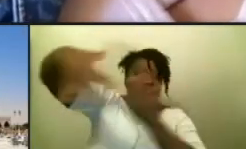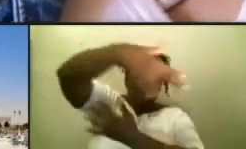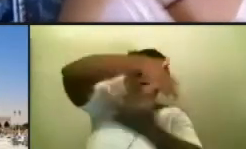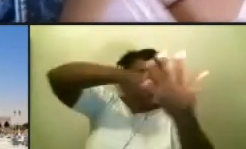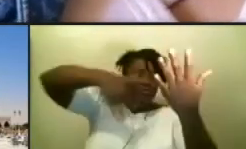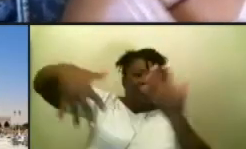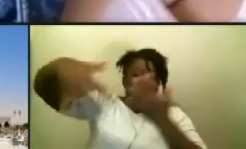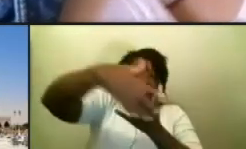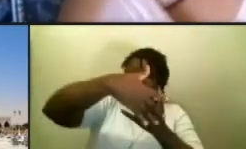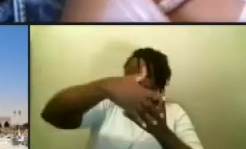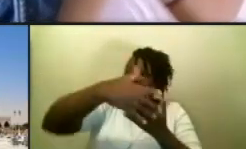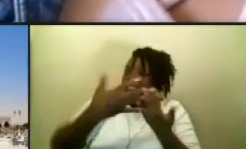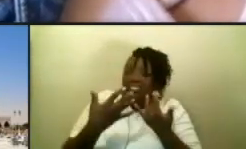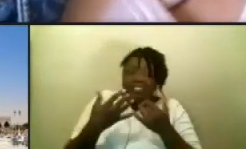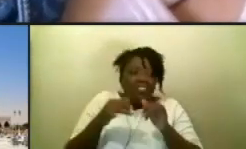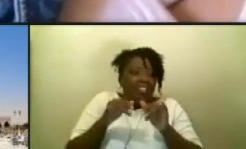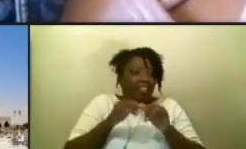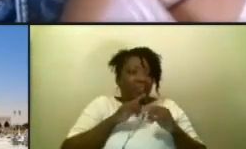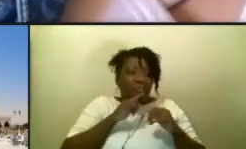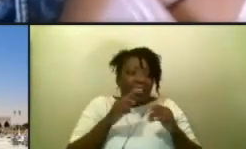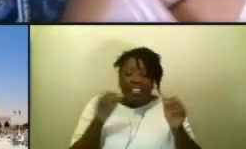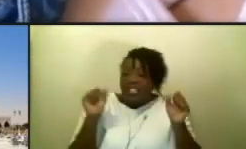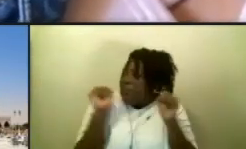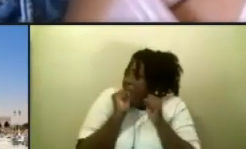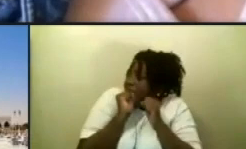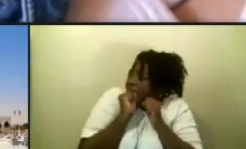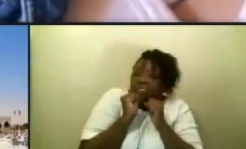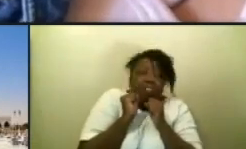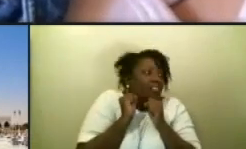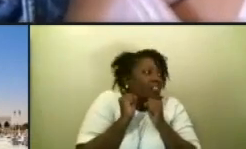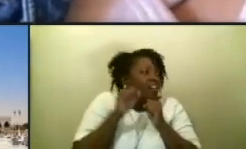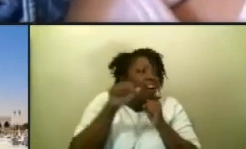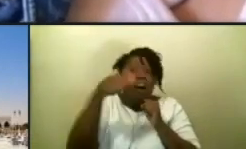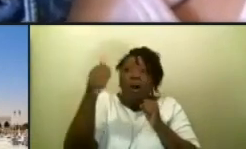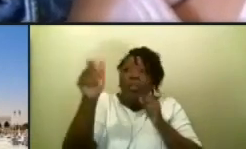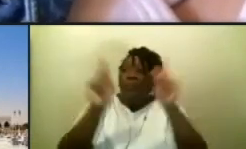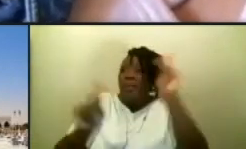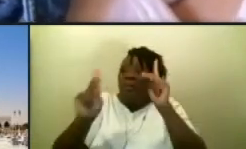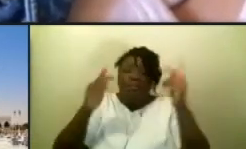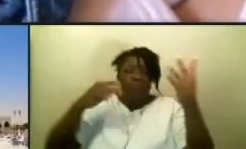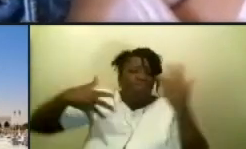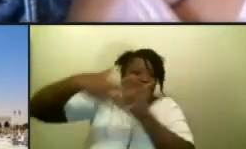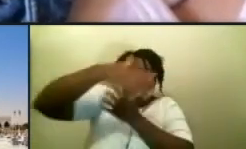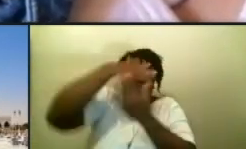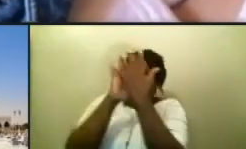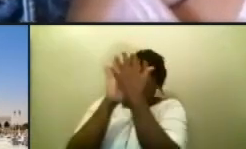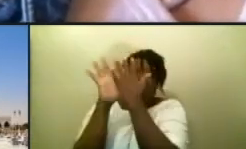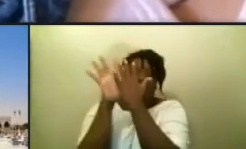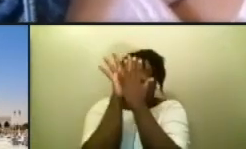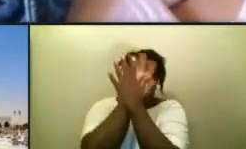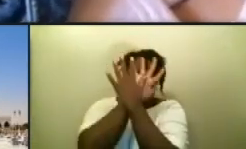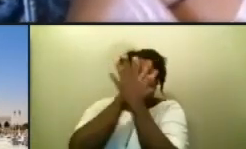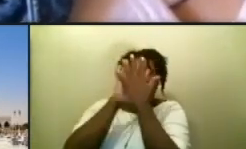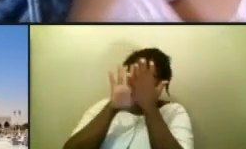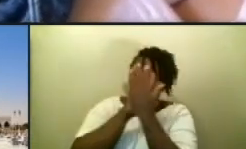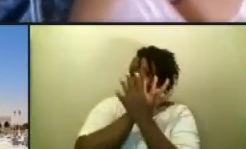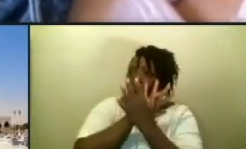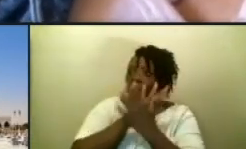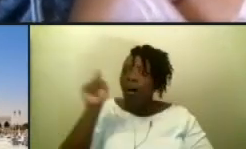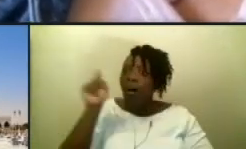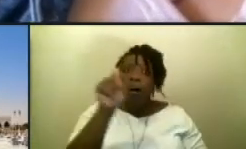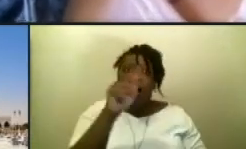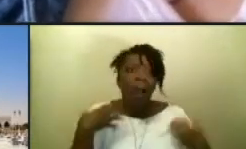little space with a larger group. Many people are detained and are suffering with